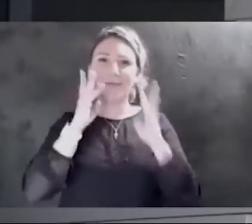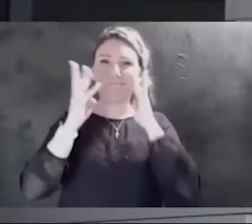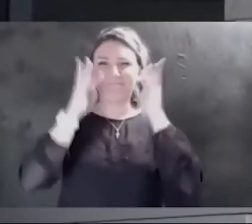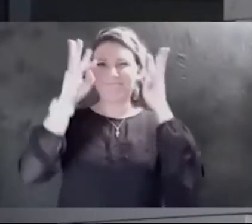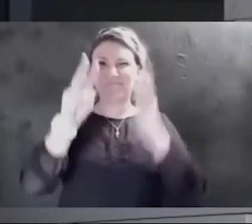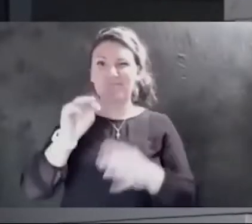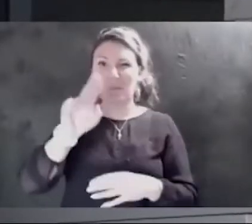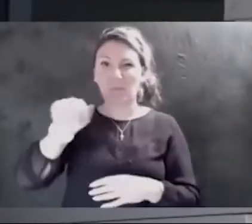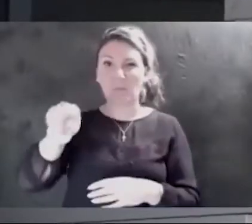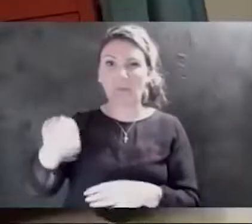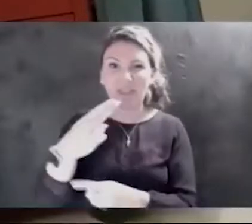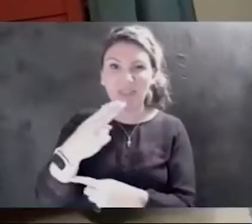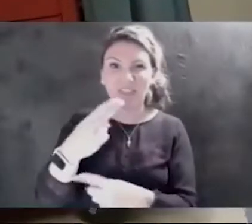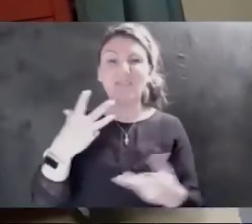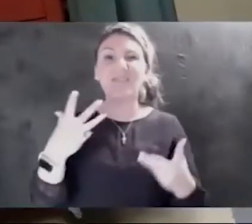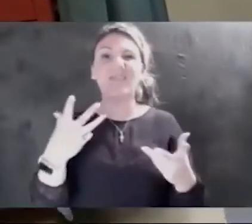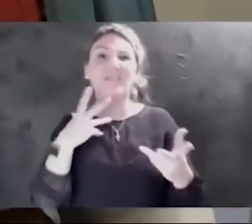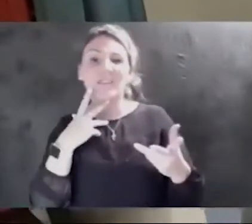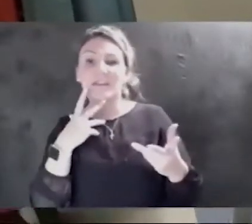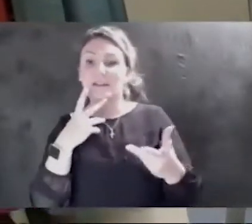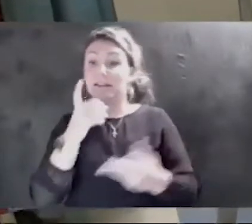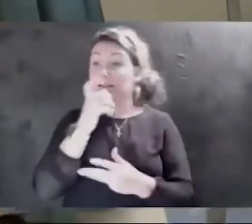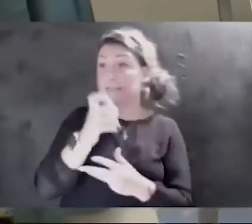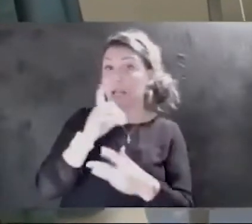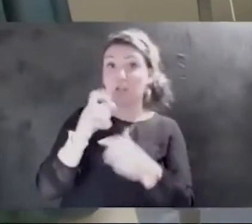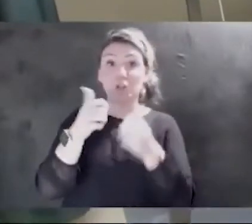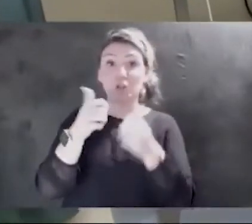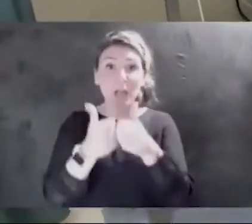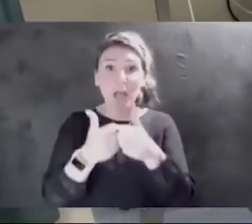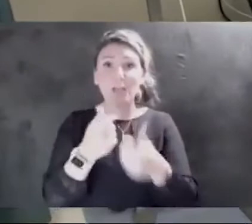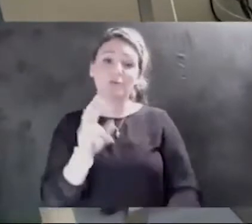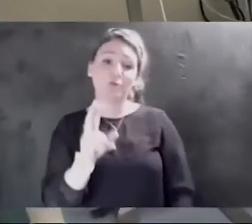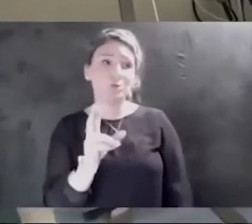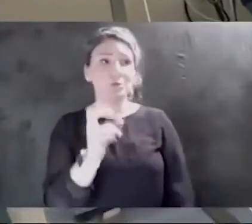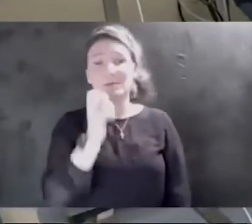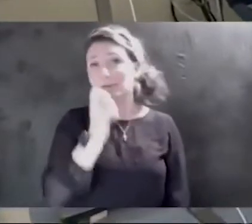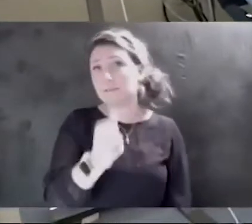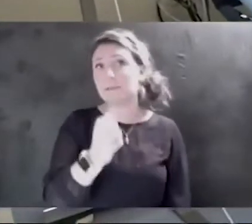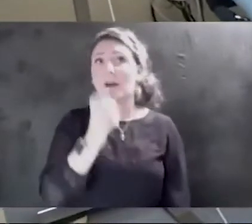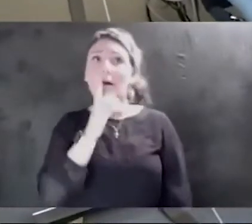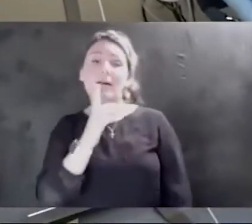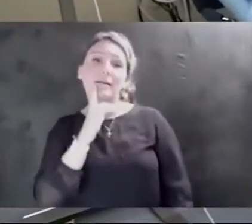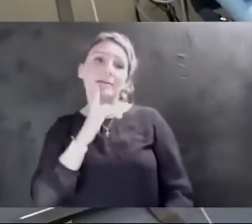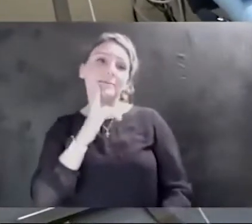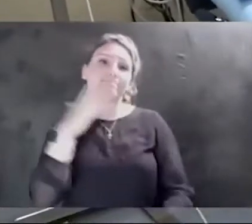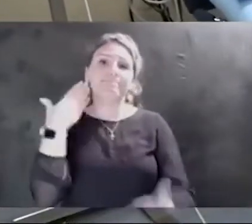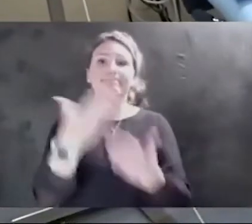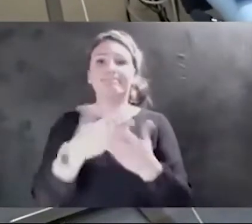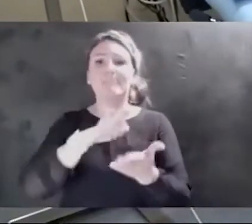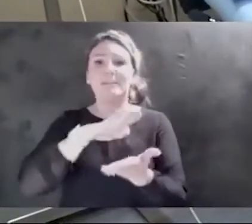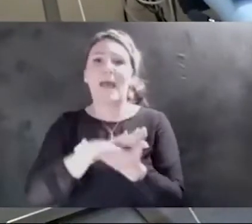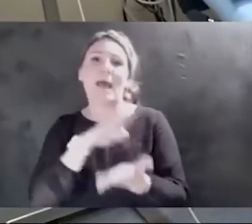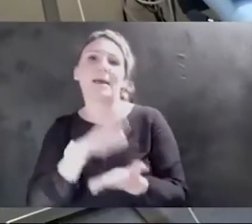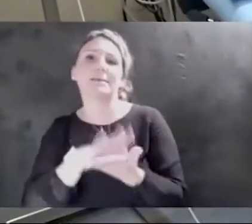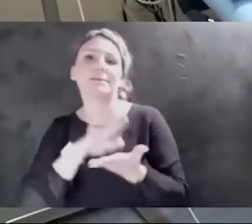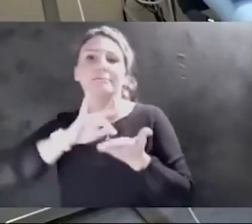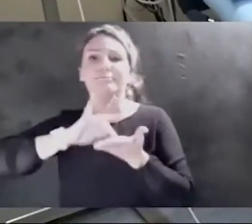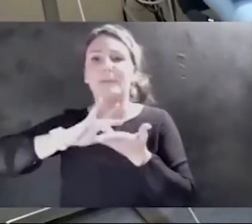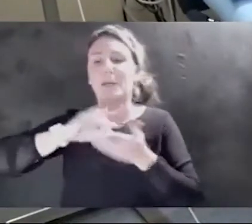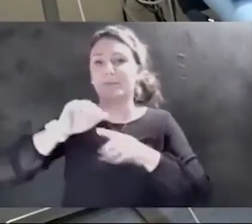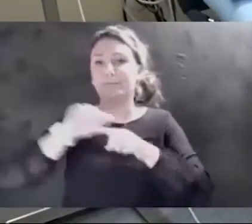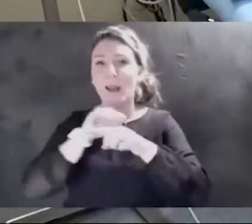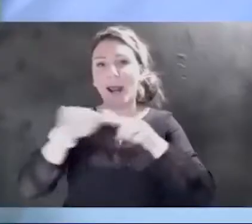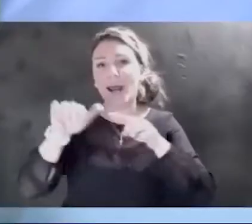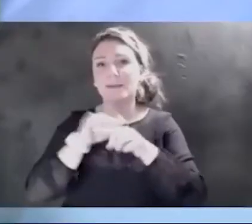there, that it's not as challenging or it's not as rewarding as an academic medical practice, which is